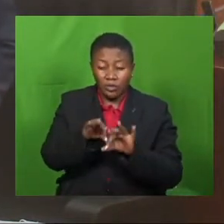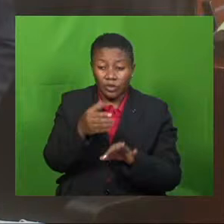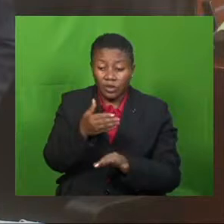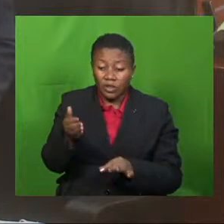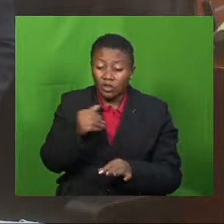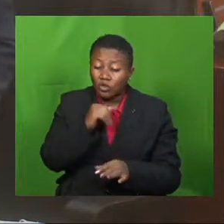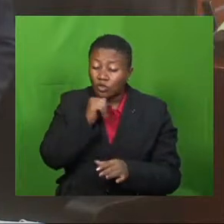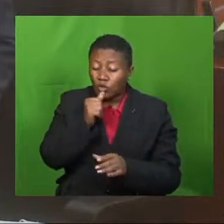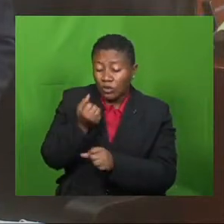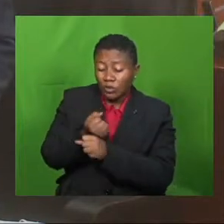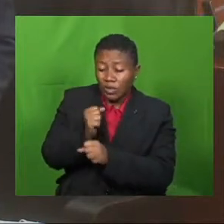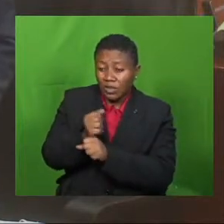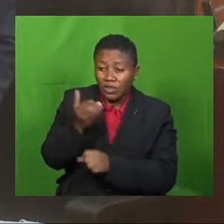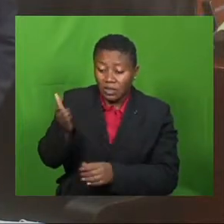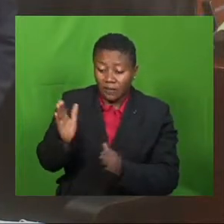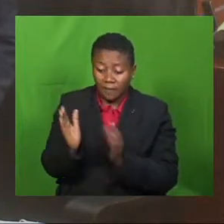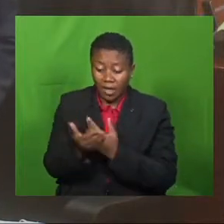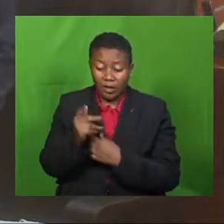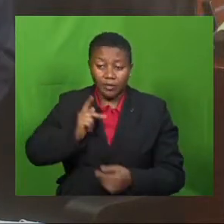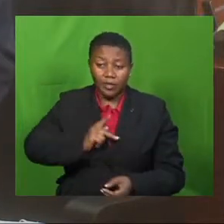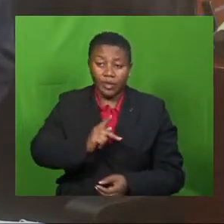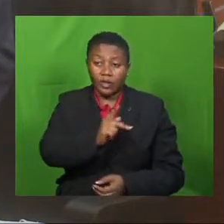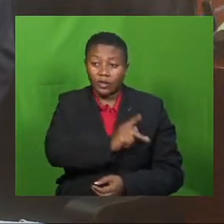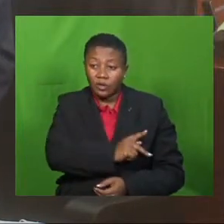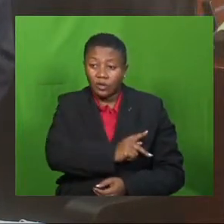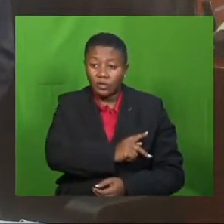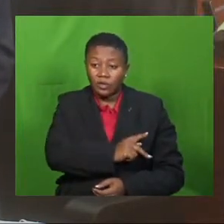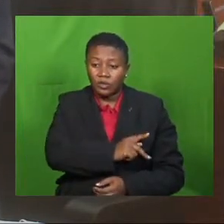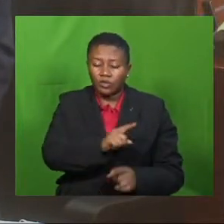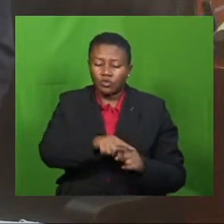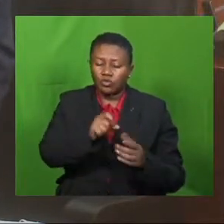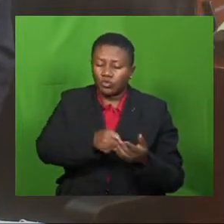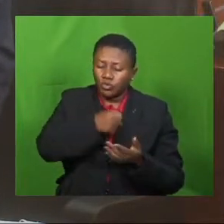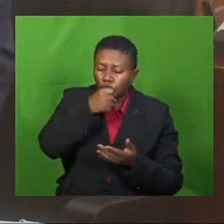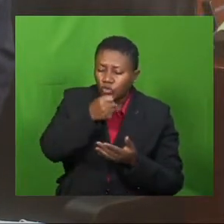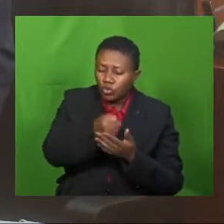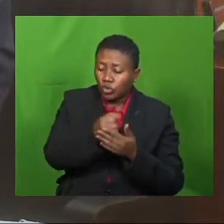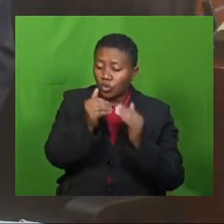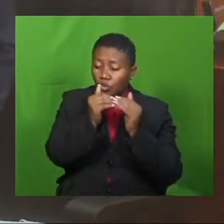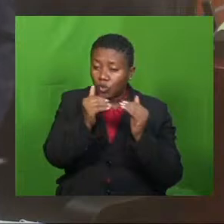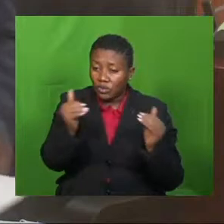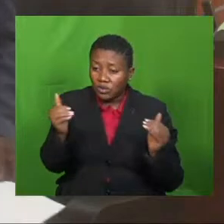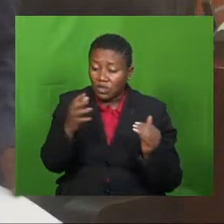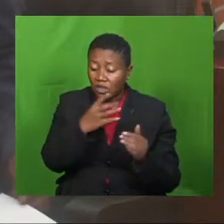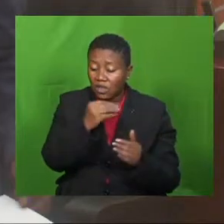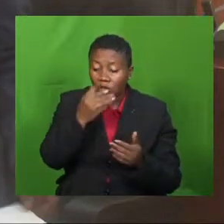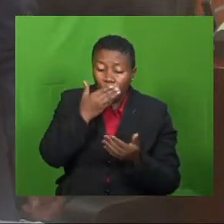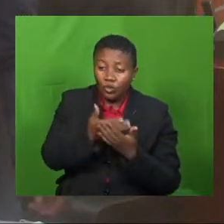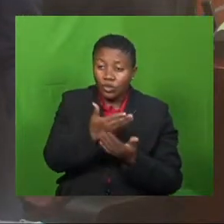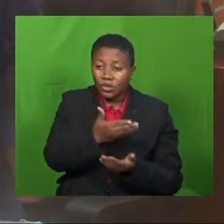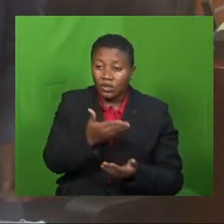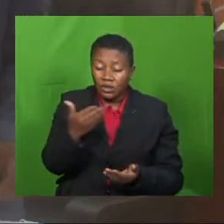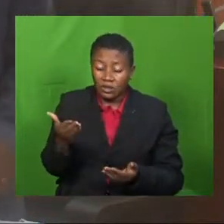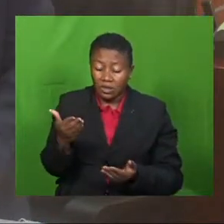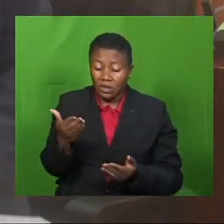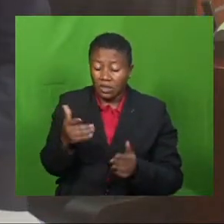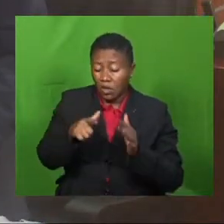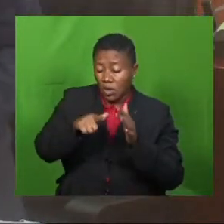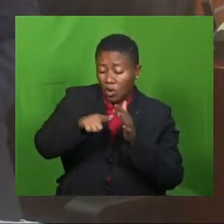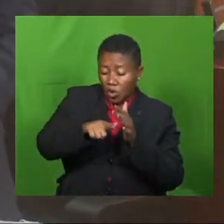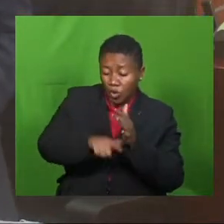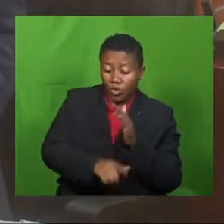in place by the Parliament to ultimately ensure equity and parity, the least developed countries